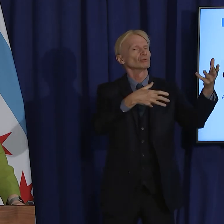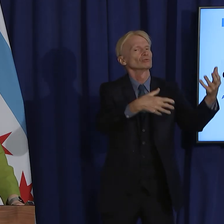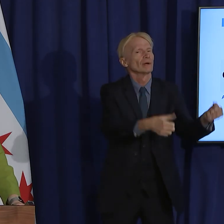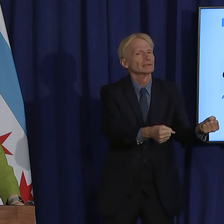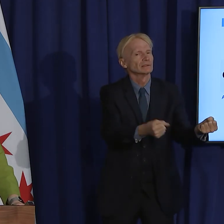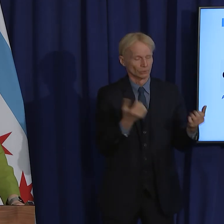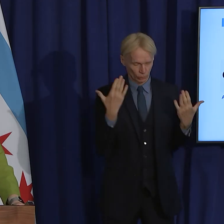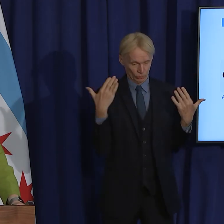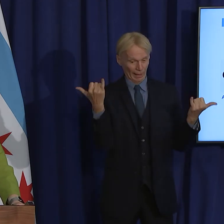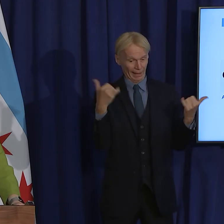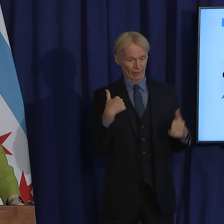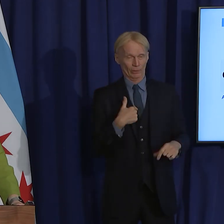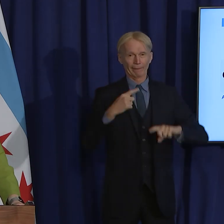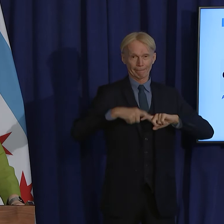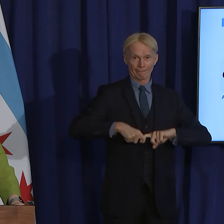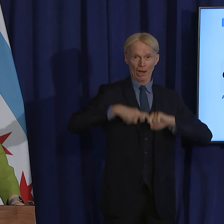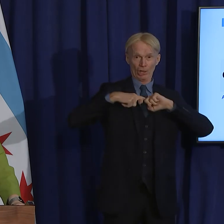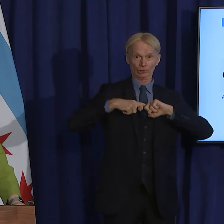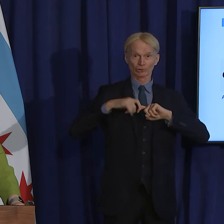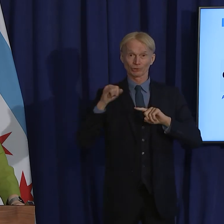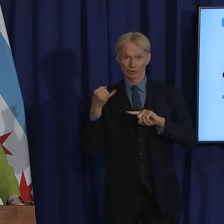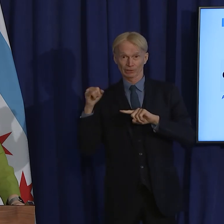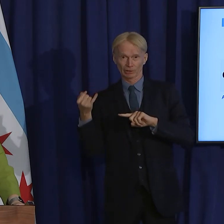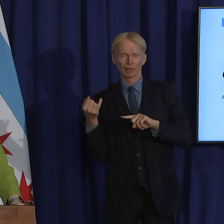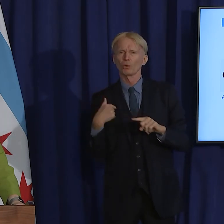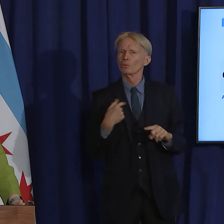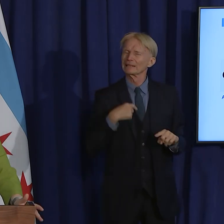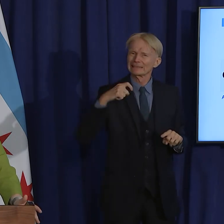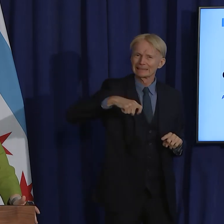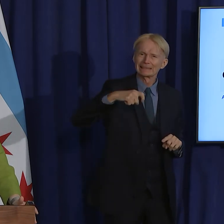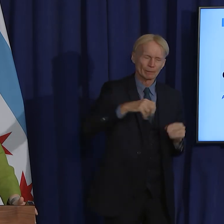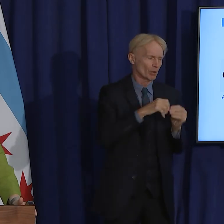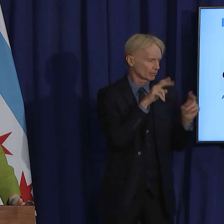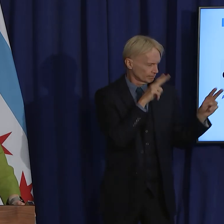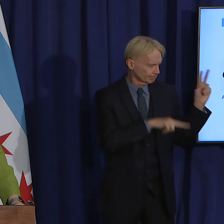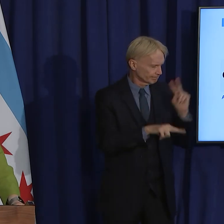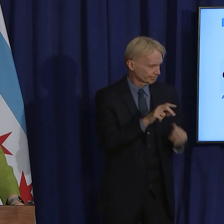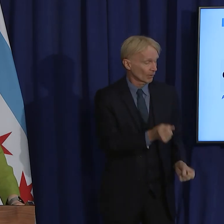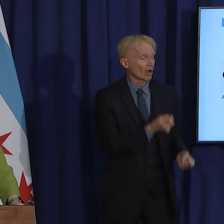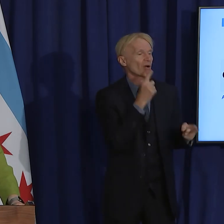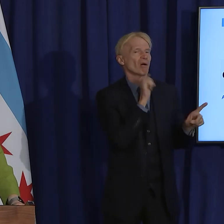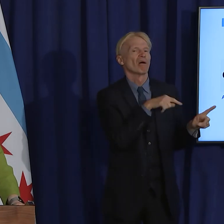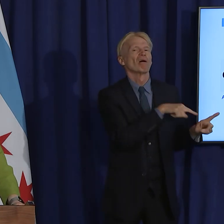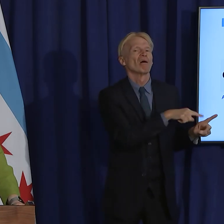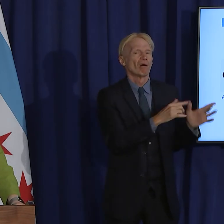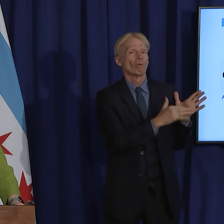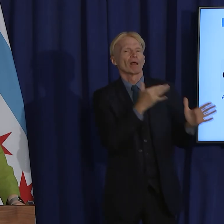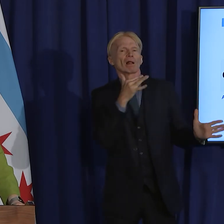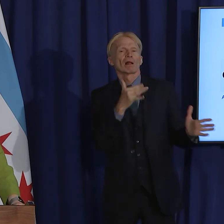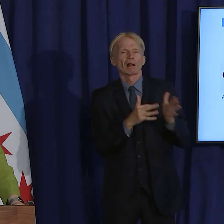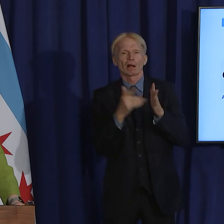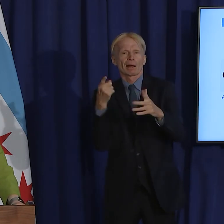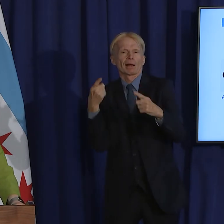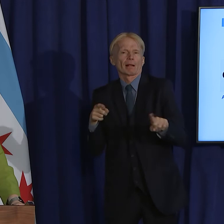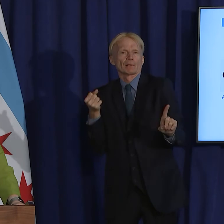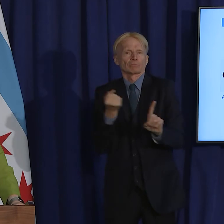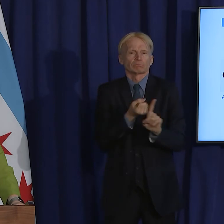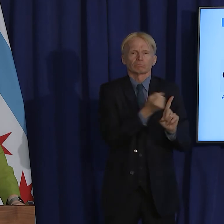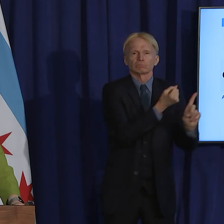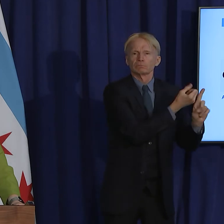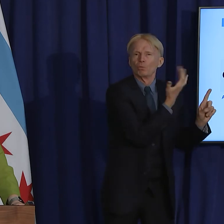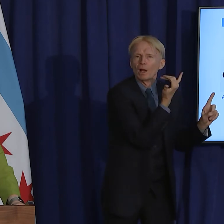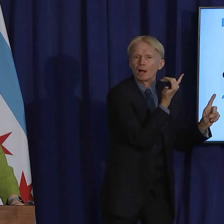is on is because we want to fully understand these rare events and be able to make sure that all